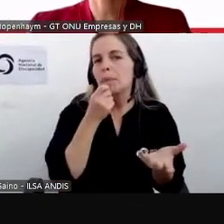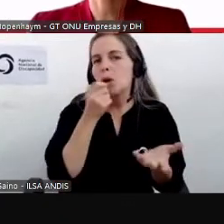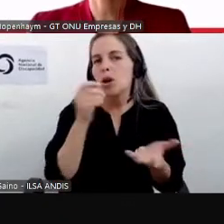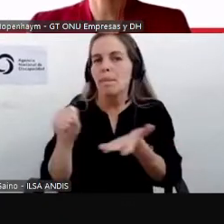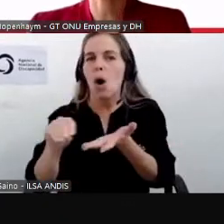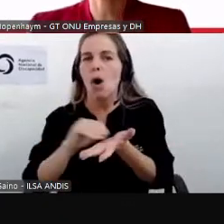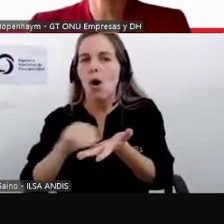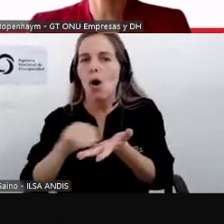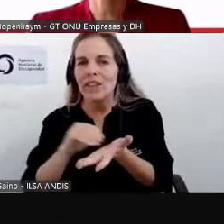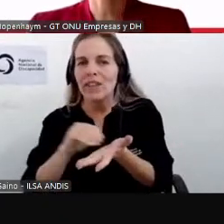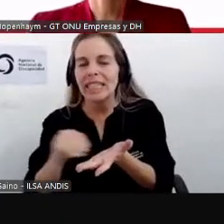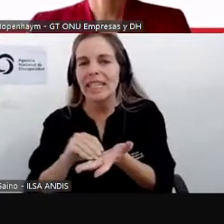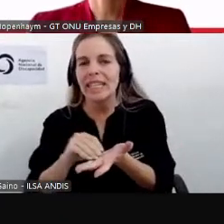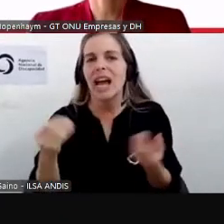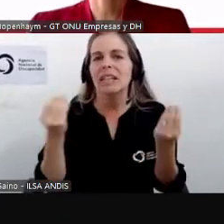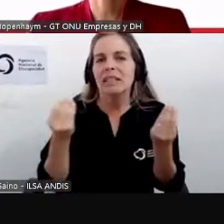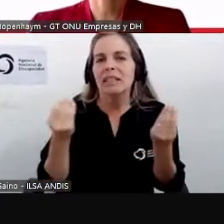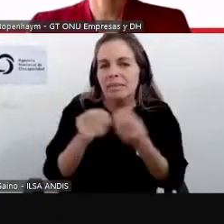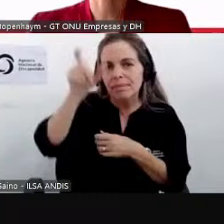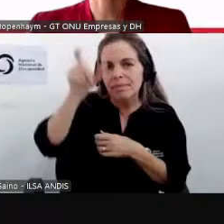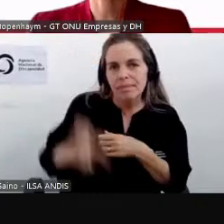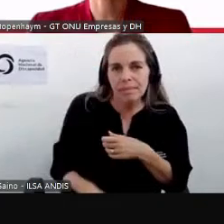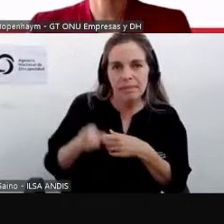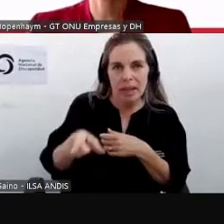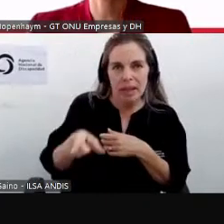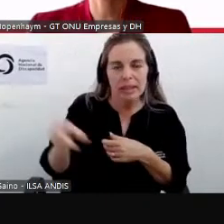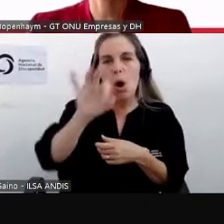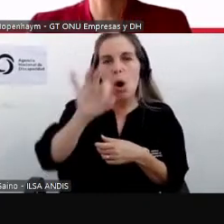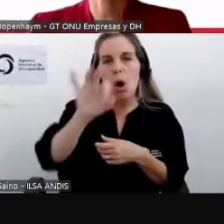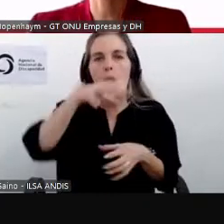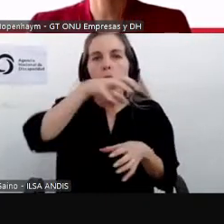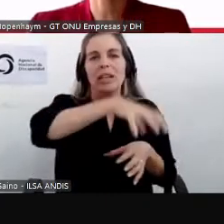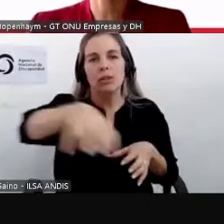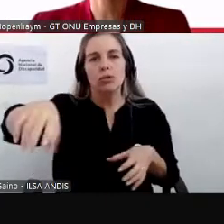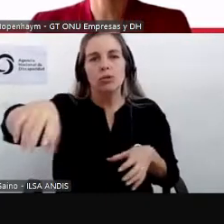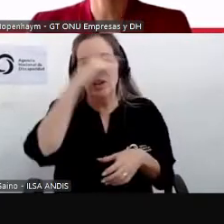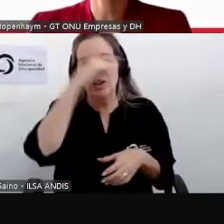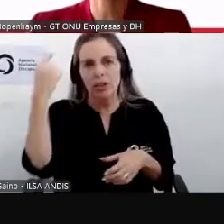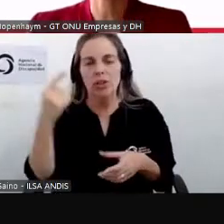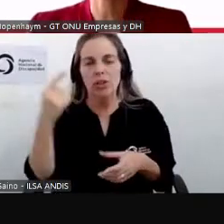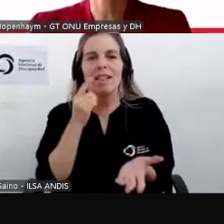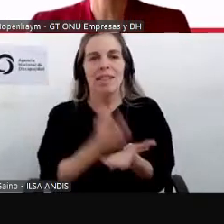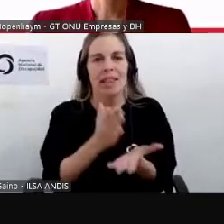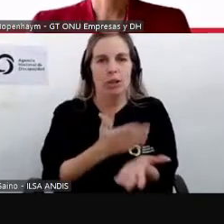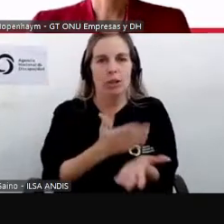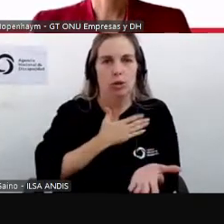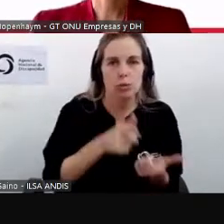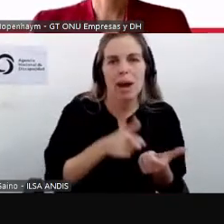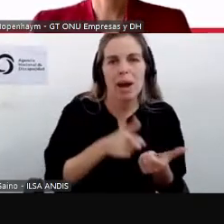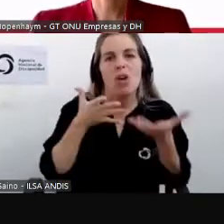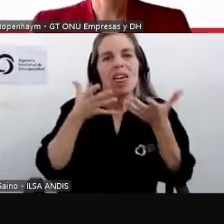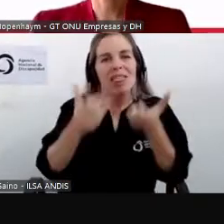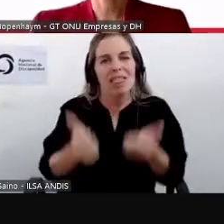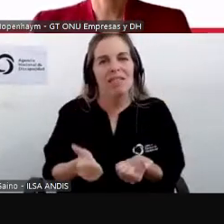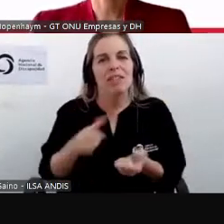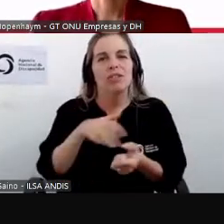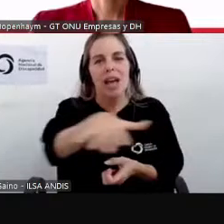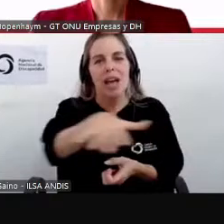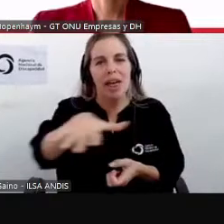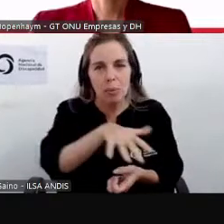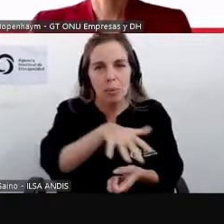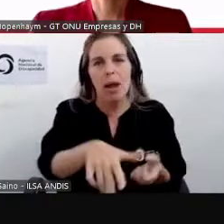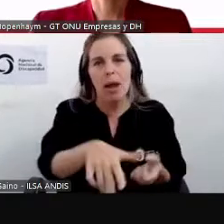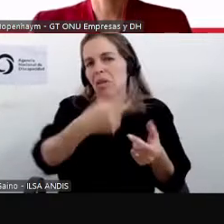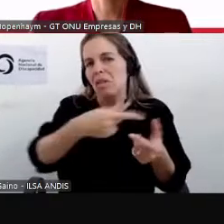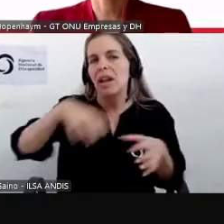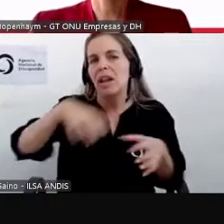responsibility. Standalone is highlighted for a reason, to respect human rights to everyone of their operations and value chains. Many such abuses take place in value chain, sometimes in the core activities of the company,